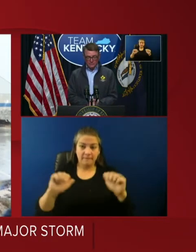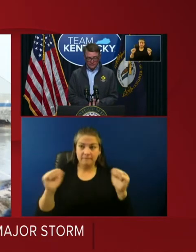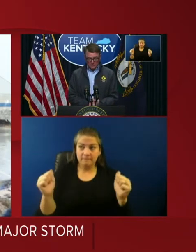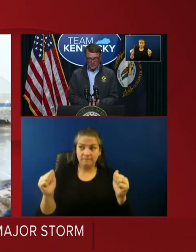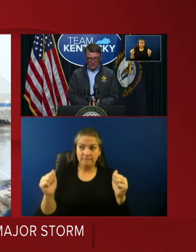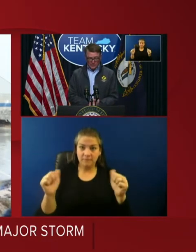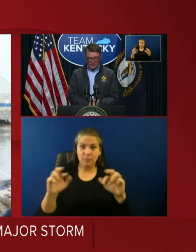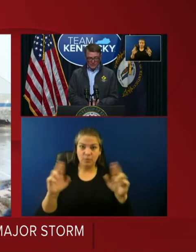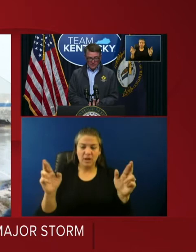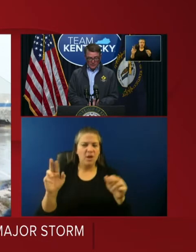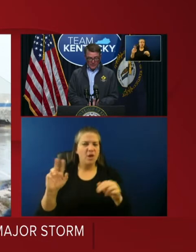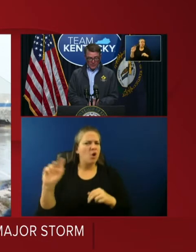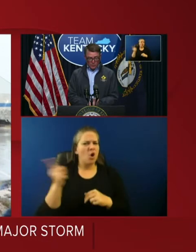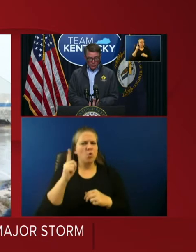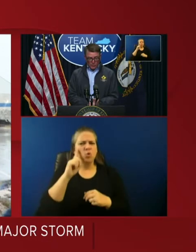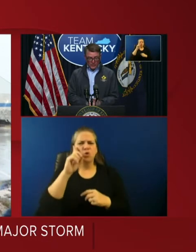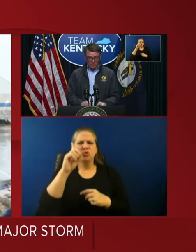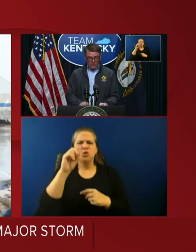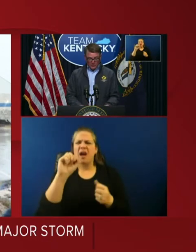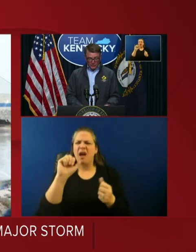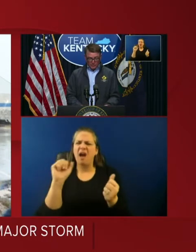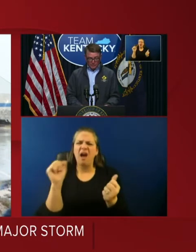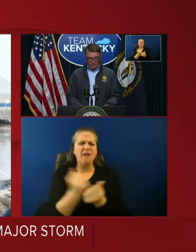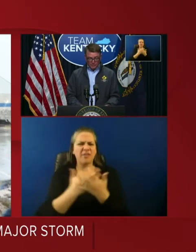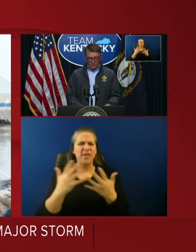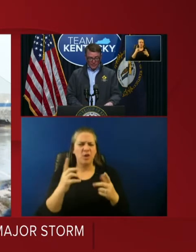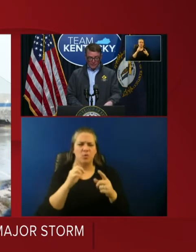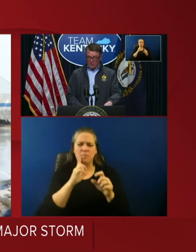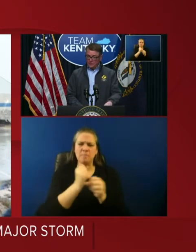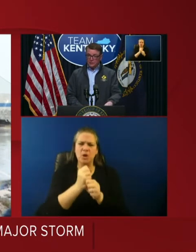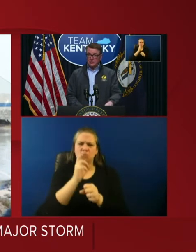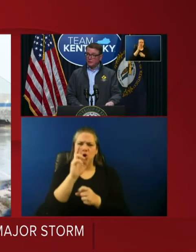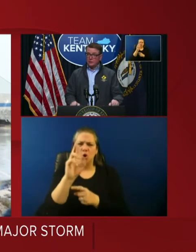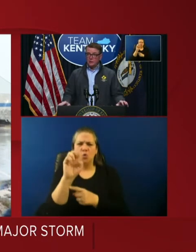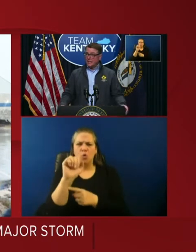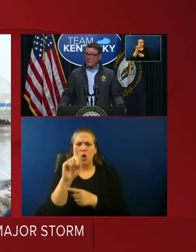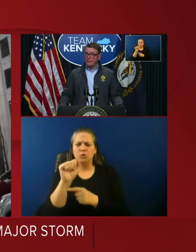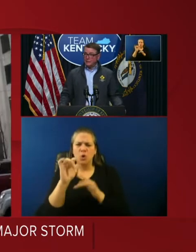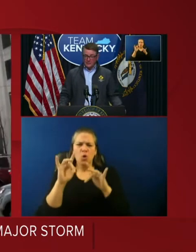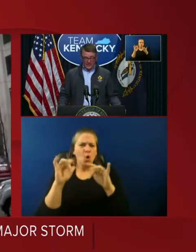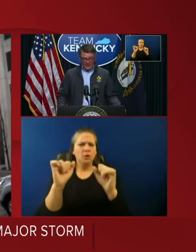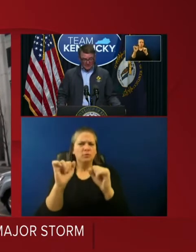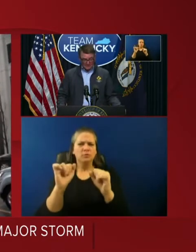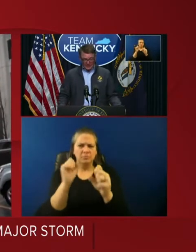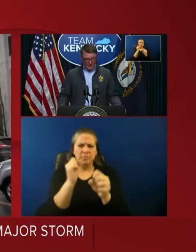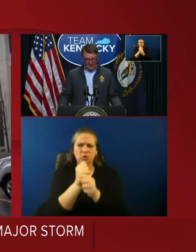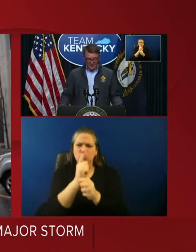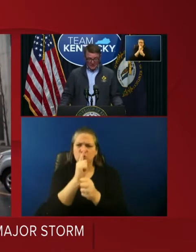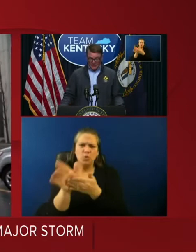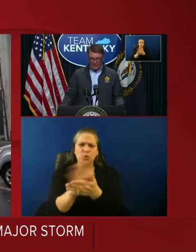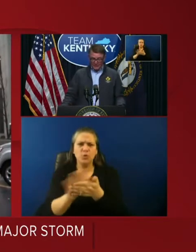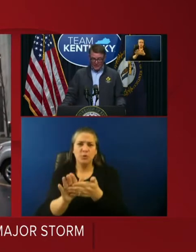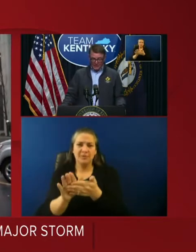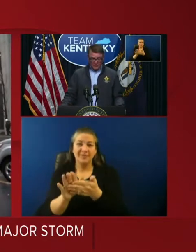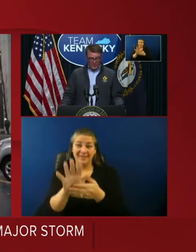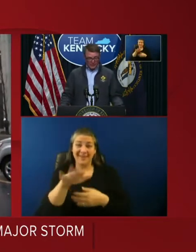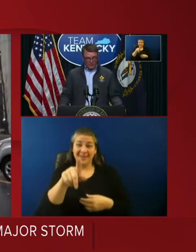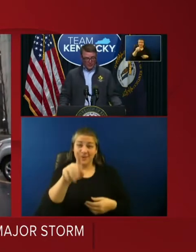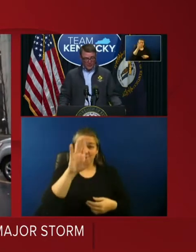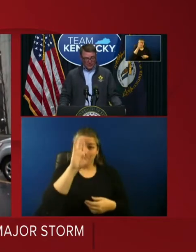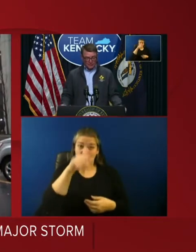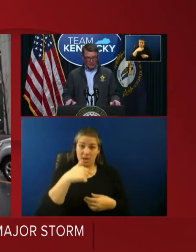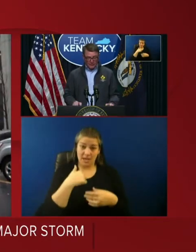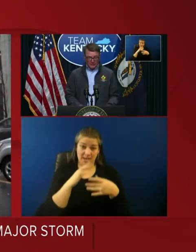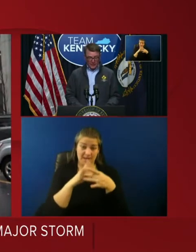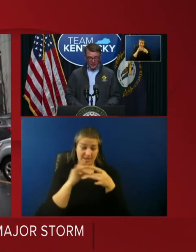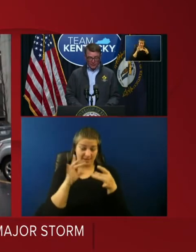done to make roadways passable. But this is the third time I've said that. The best advice remains